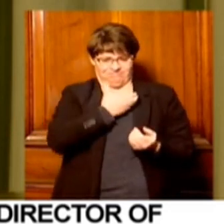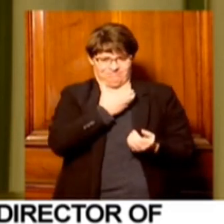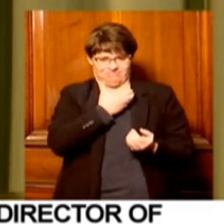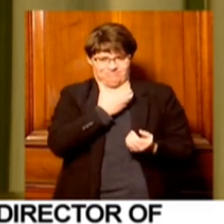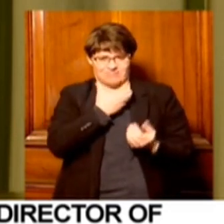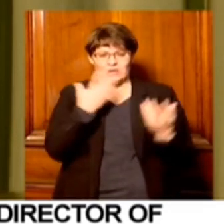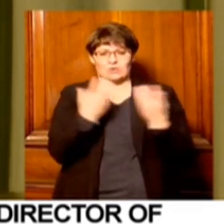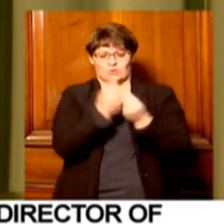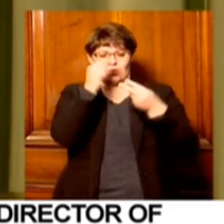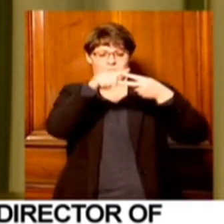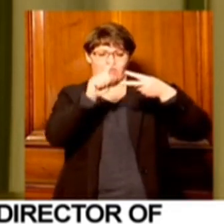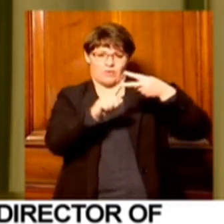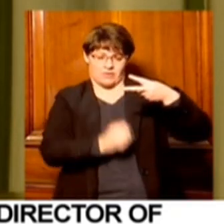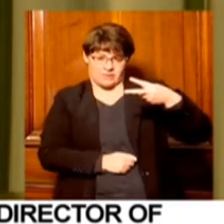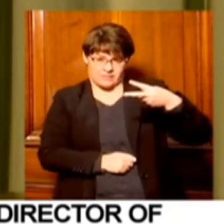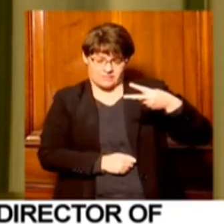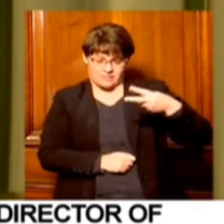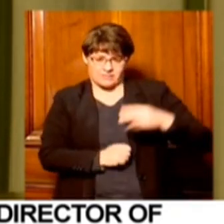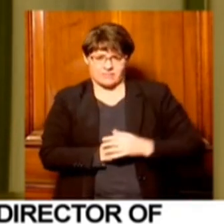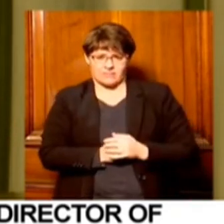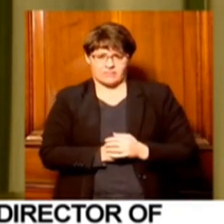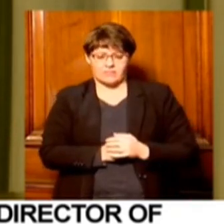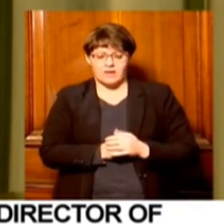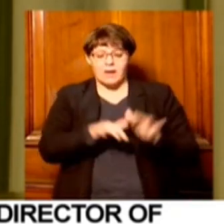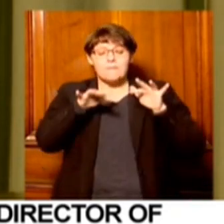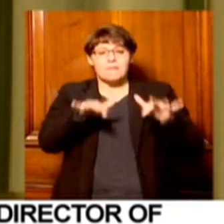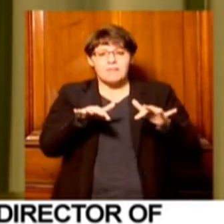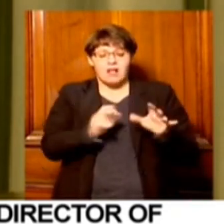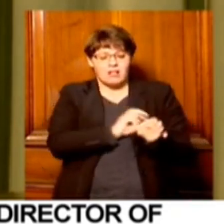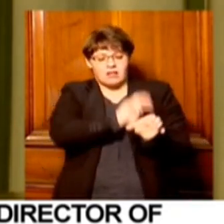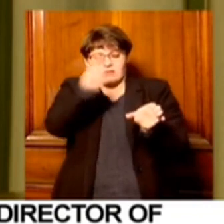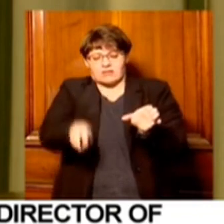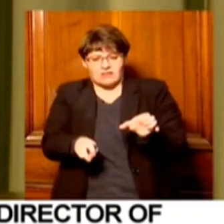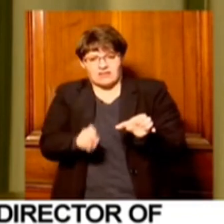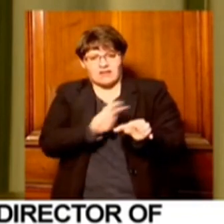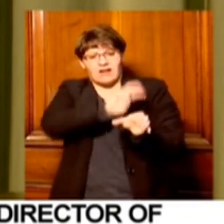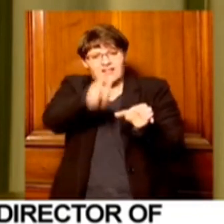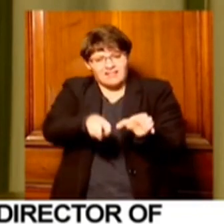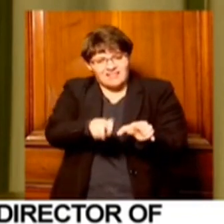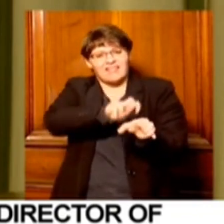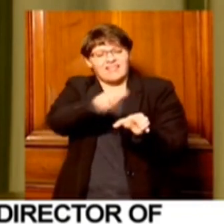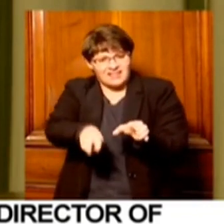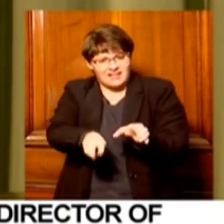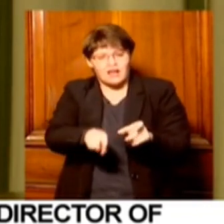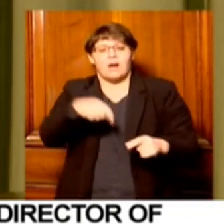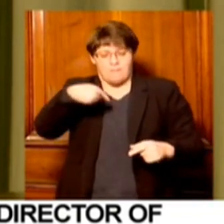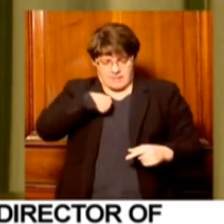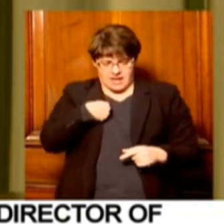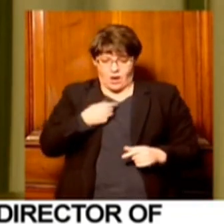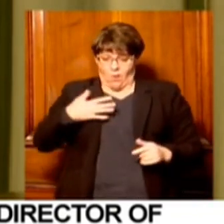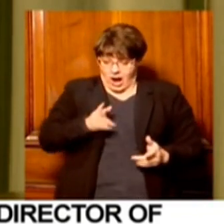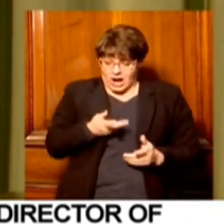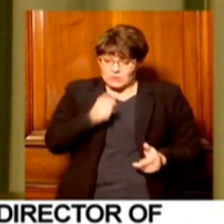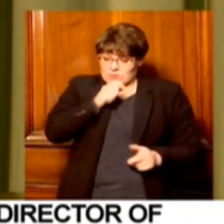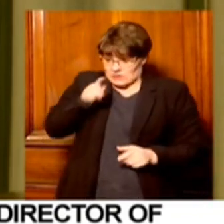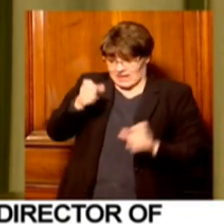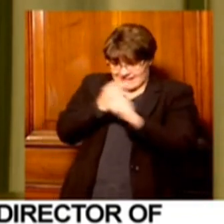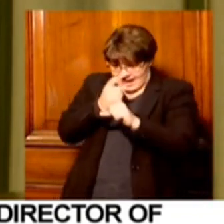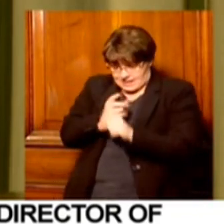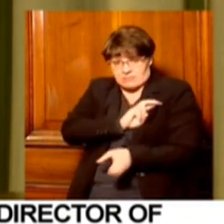shield. Passengers in public transport vehicles are obliged to wear a cloth face